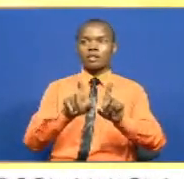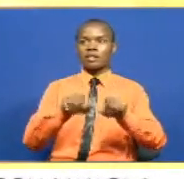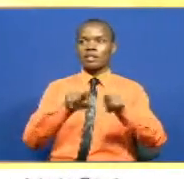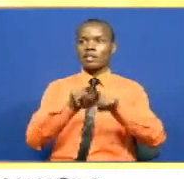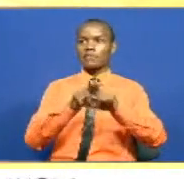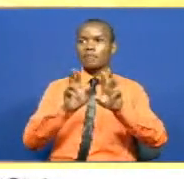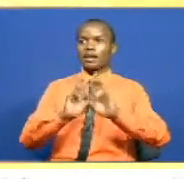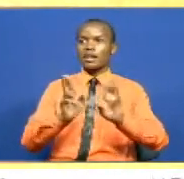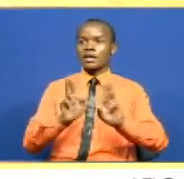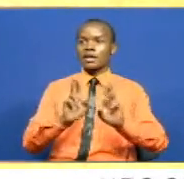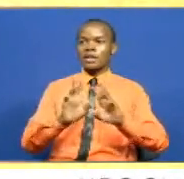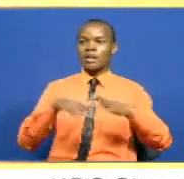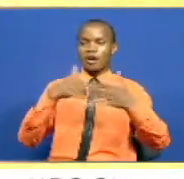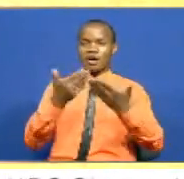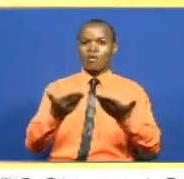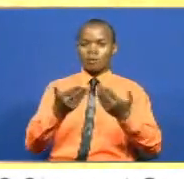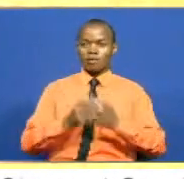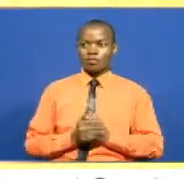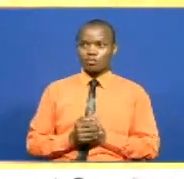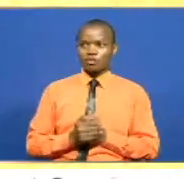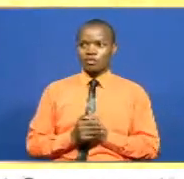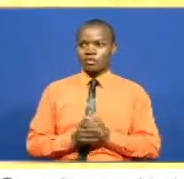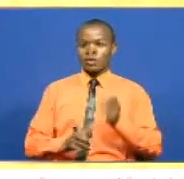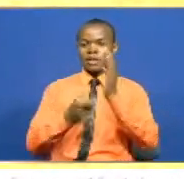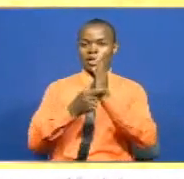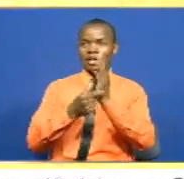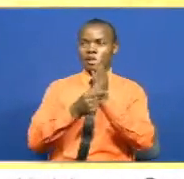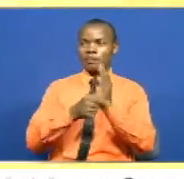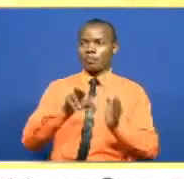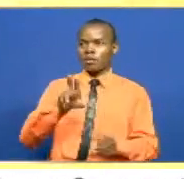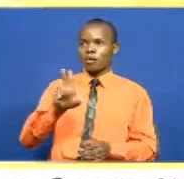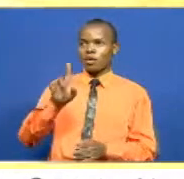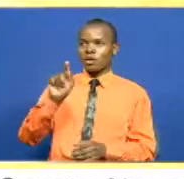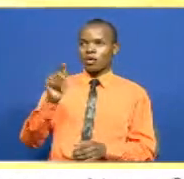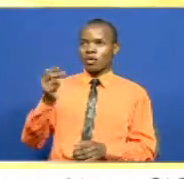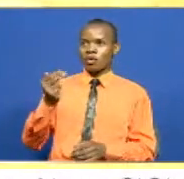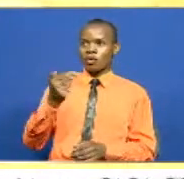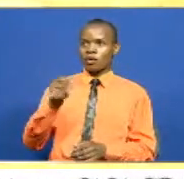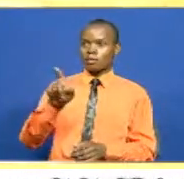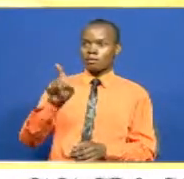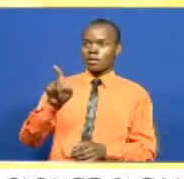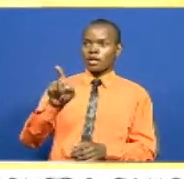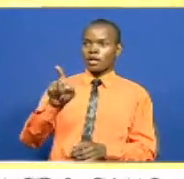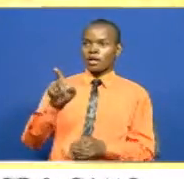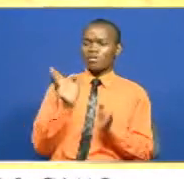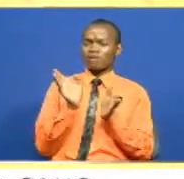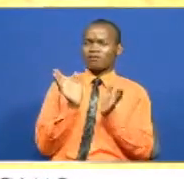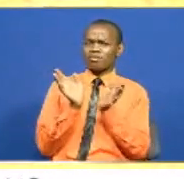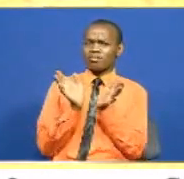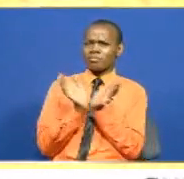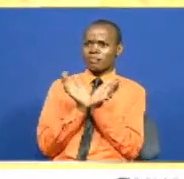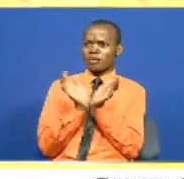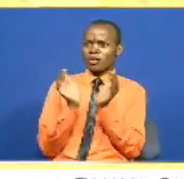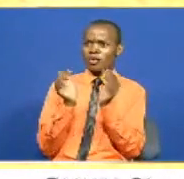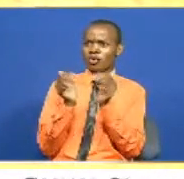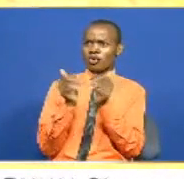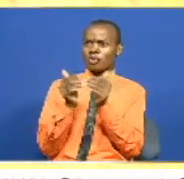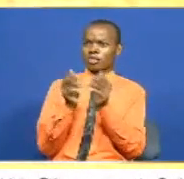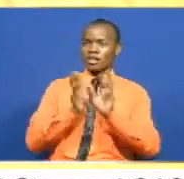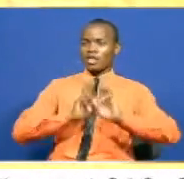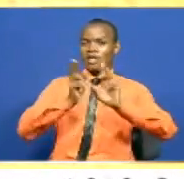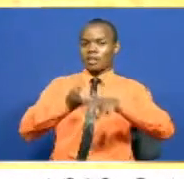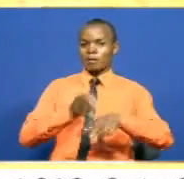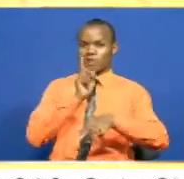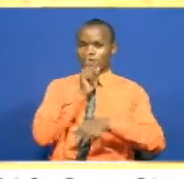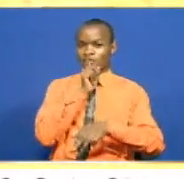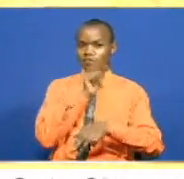far. My name is Ruth Mweni, and I'm the team manager. And we reported here at Kasarani